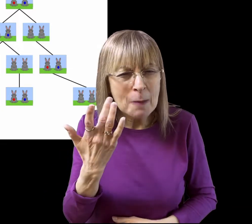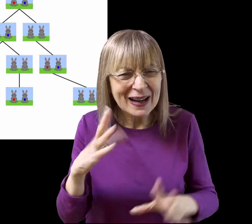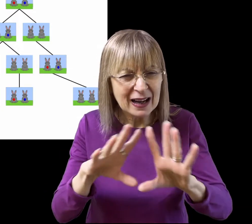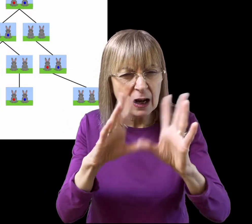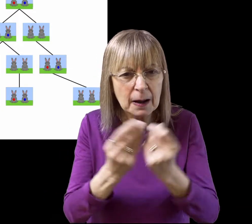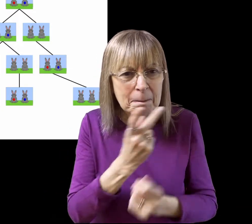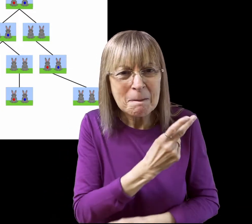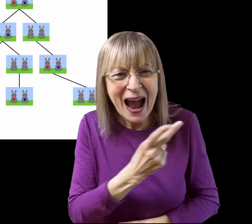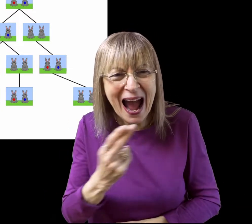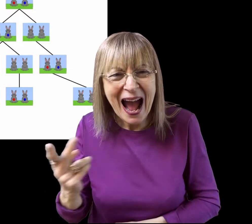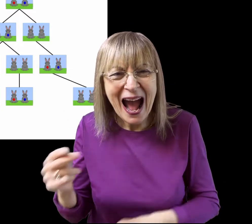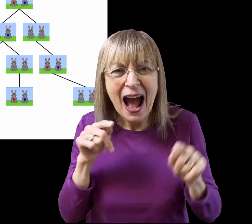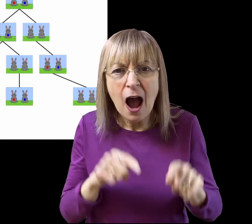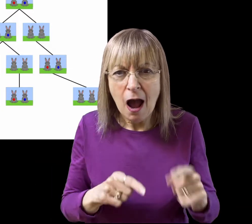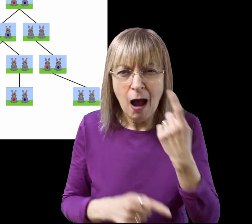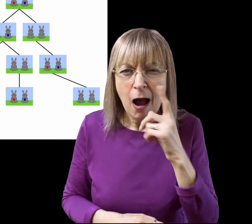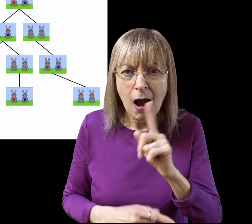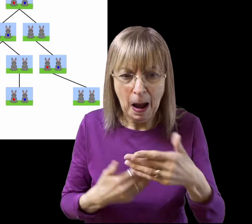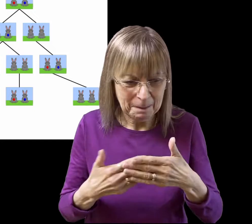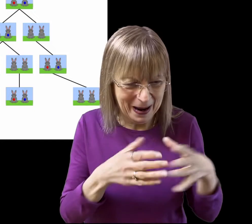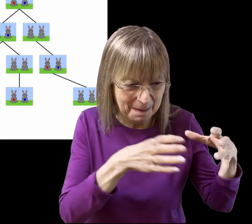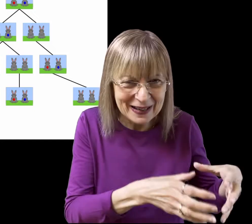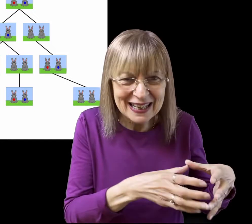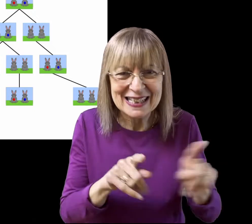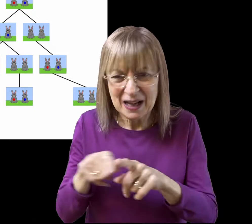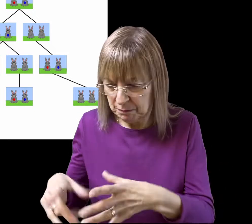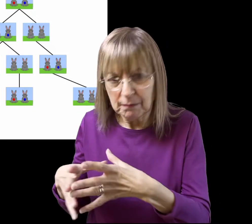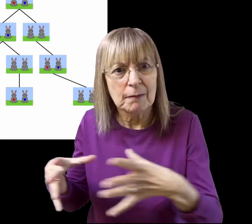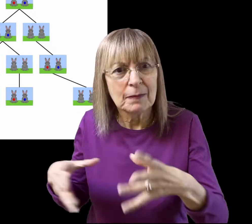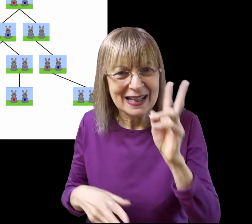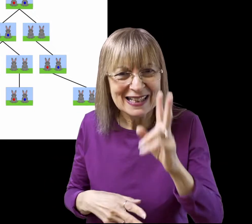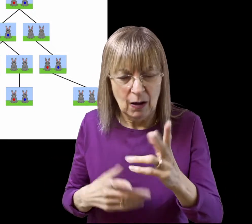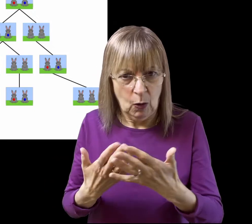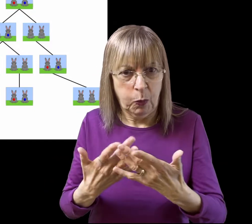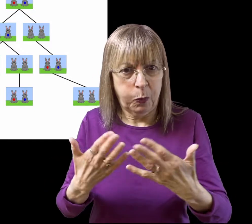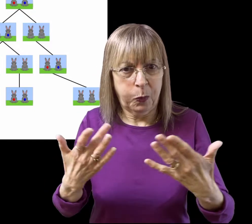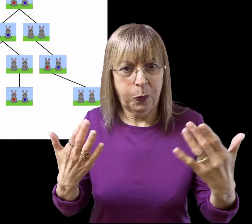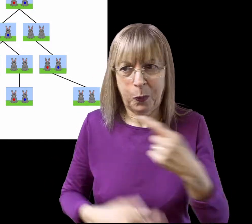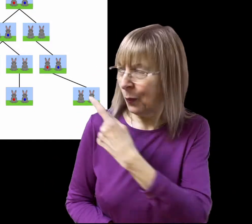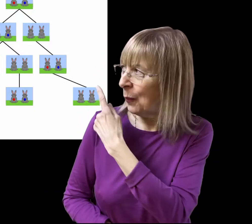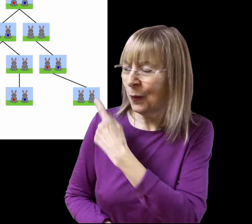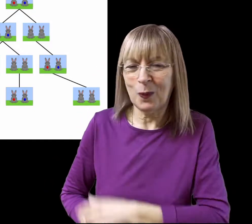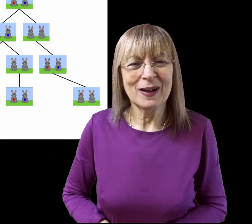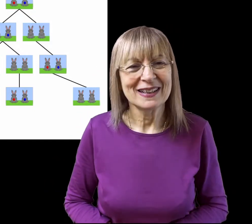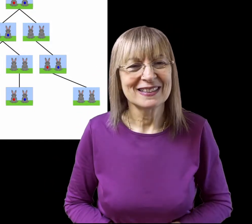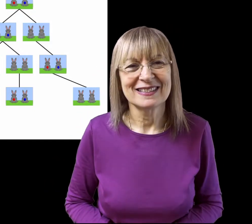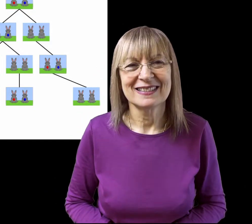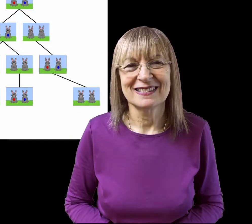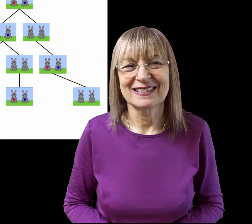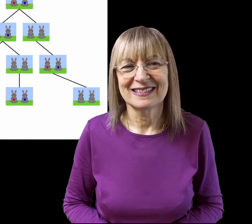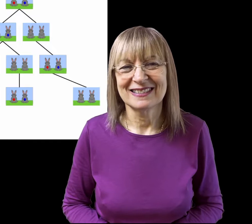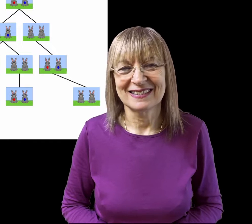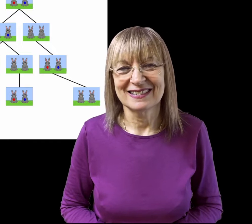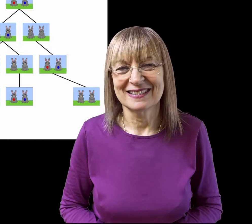Ah! So, how many pairs do we have now? A pair of babies, sorry rabbits, another pair of babies,